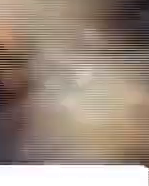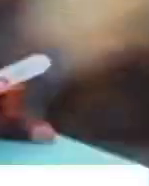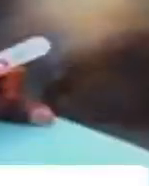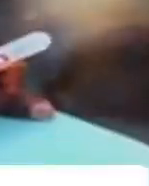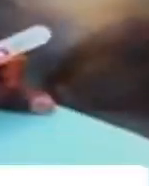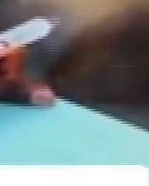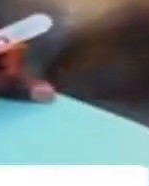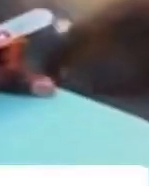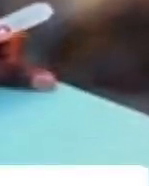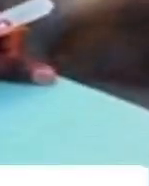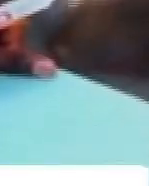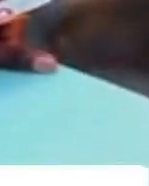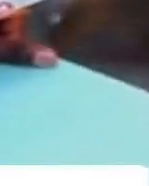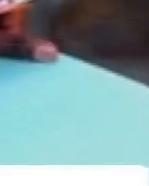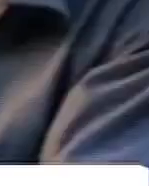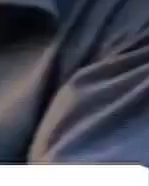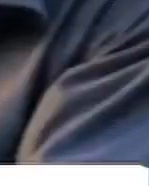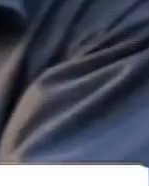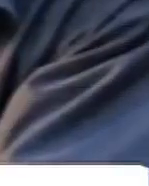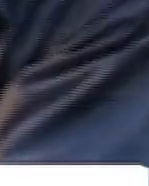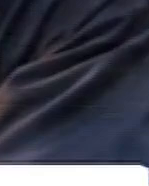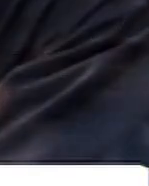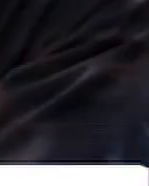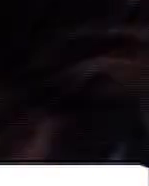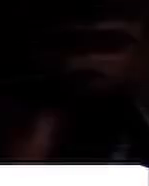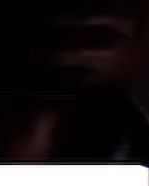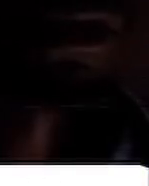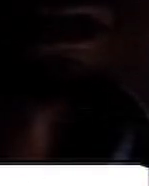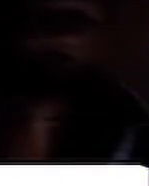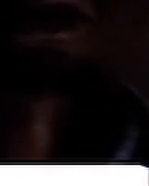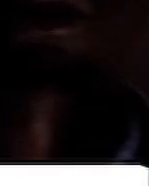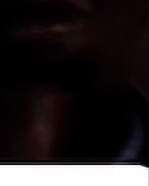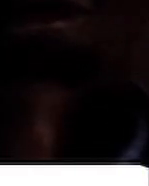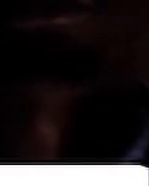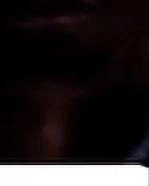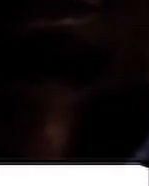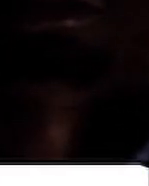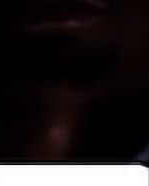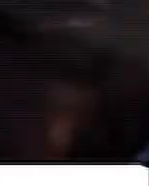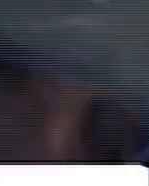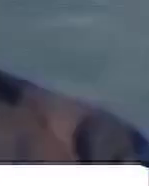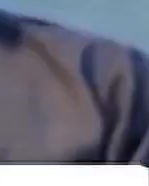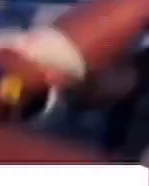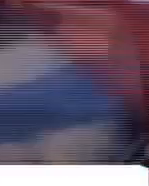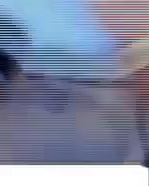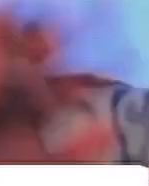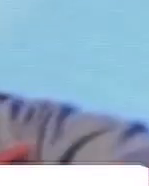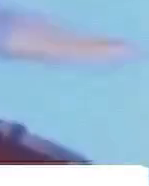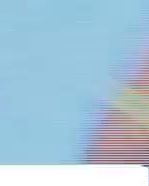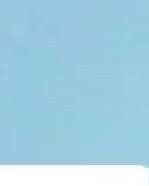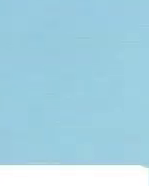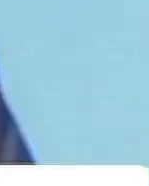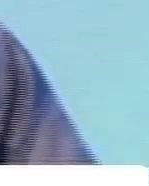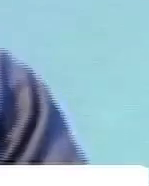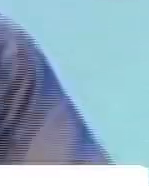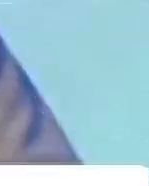Yes, I will sit and plan, then go get it done, count my cash, and I will